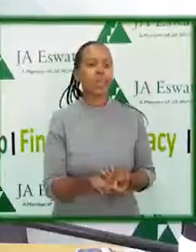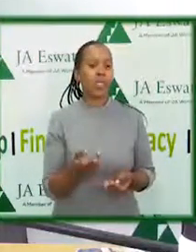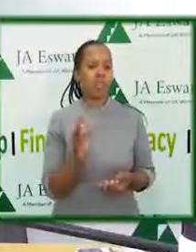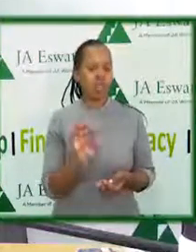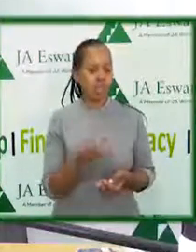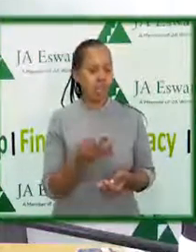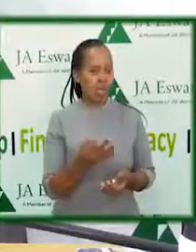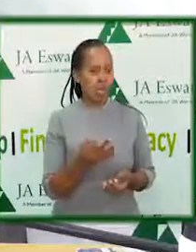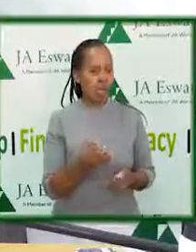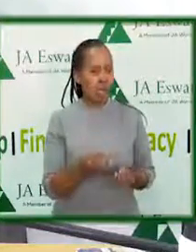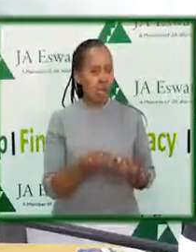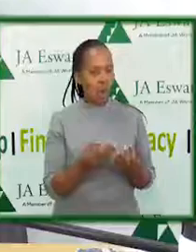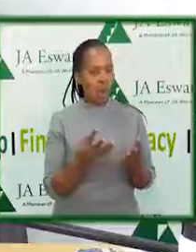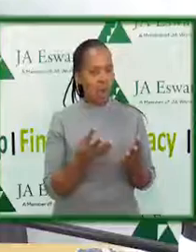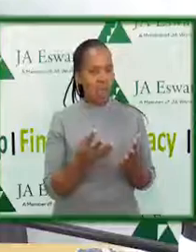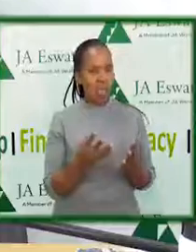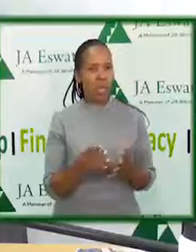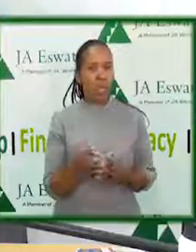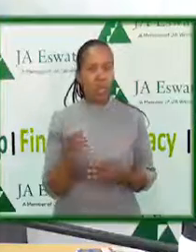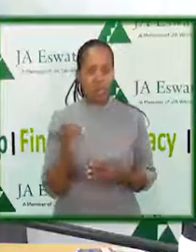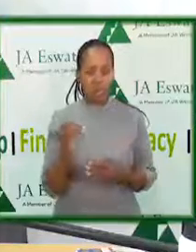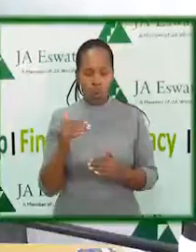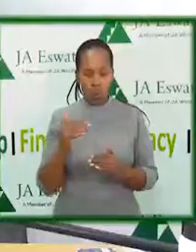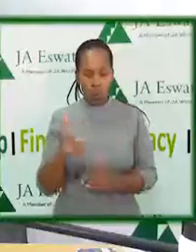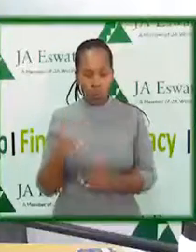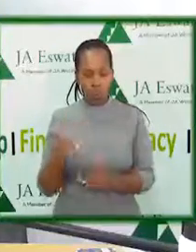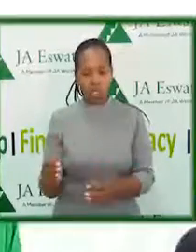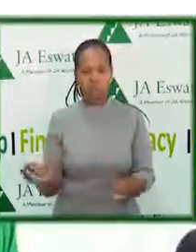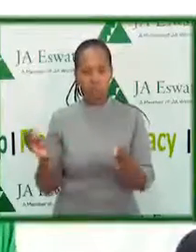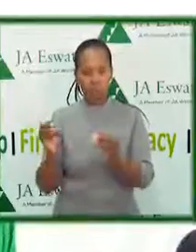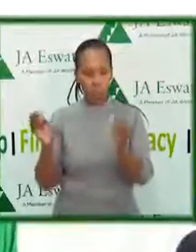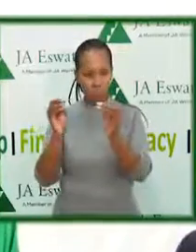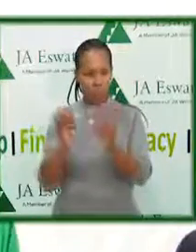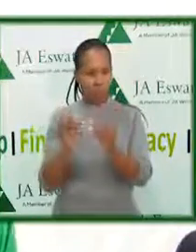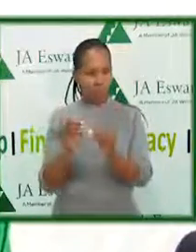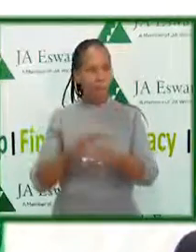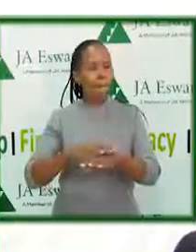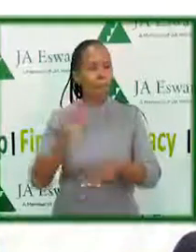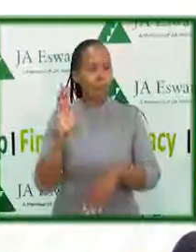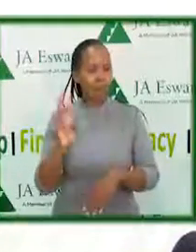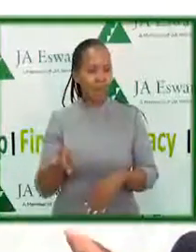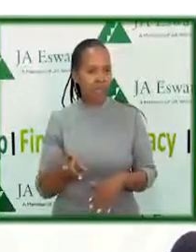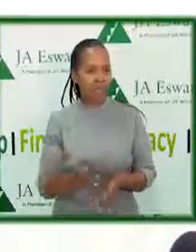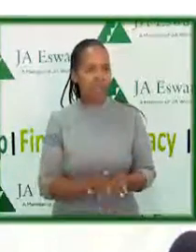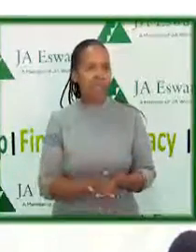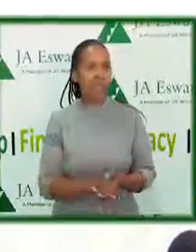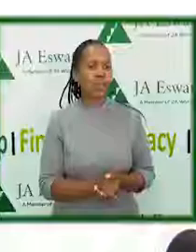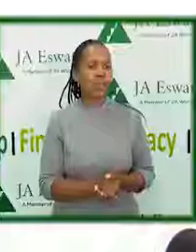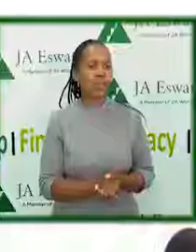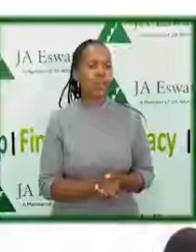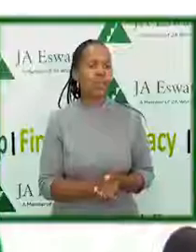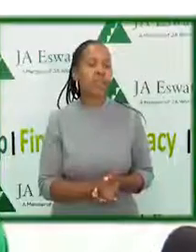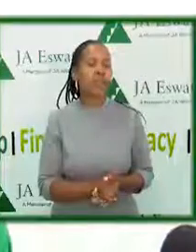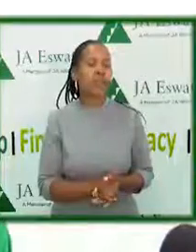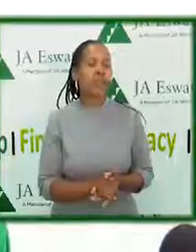are going to be able to break even. In this case, our polish is leading because we are going to break even